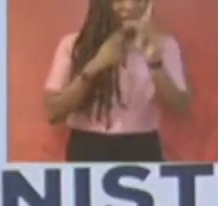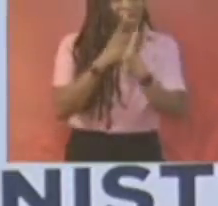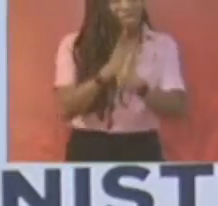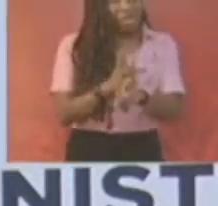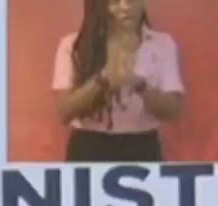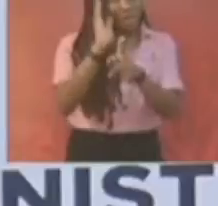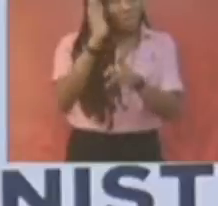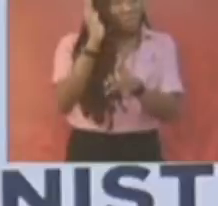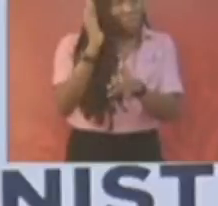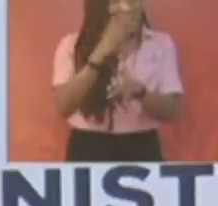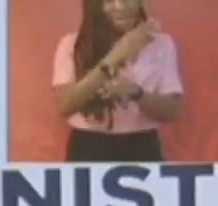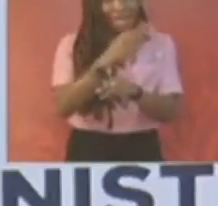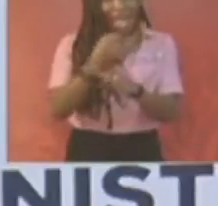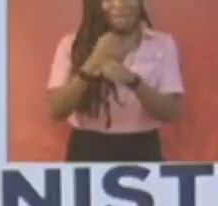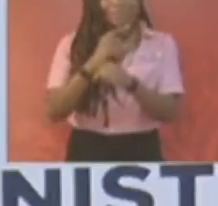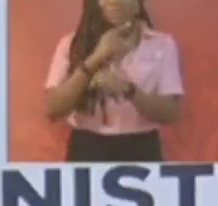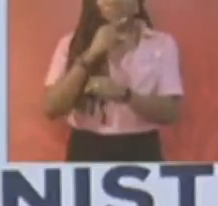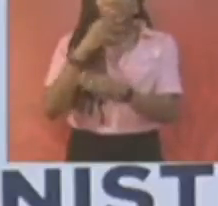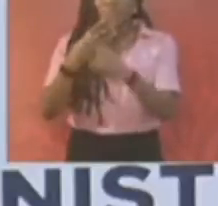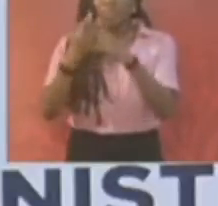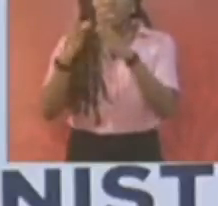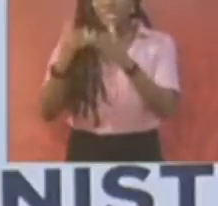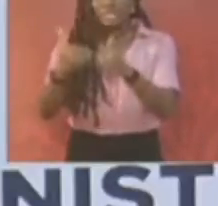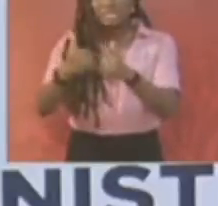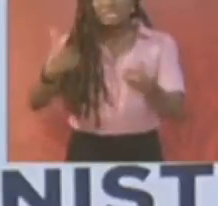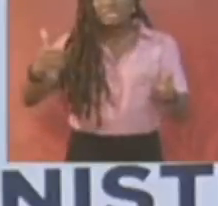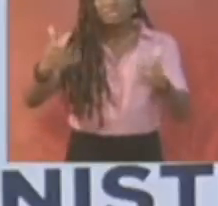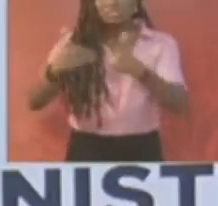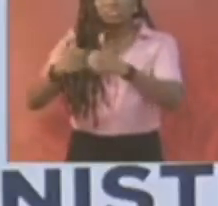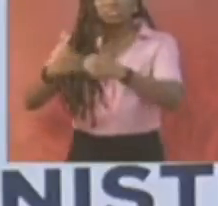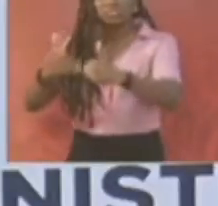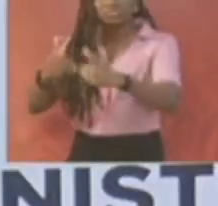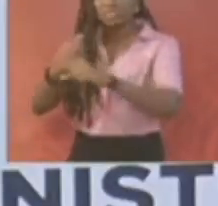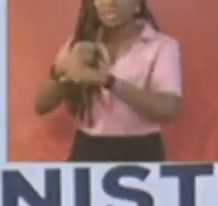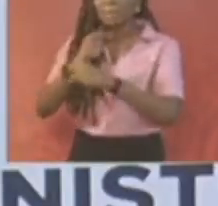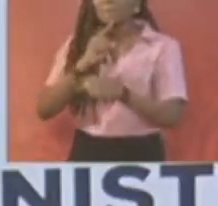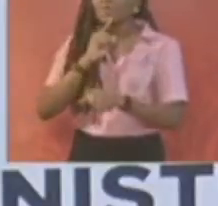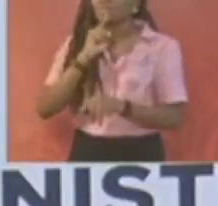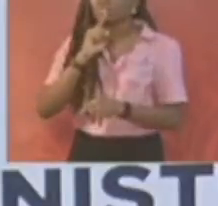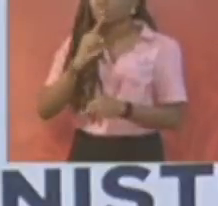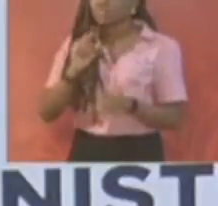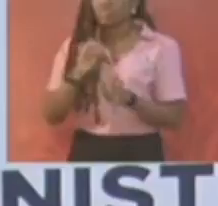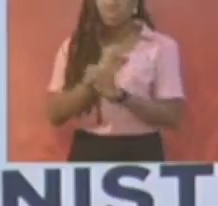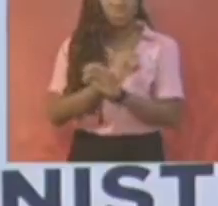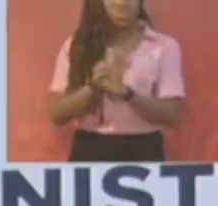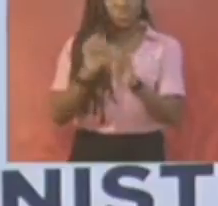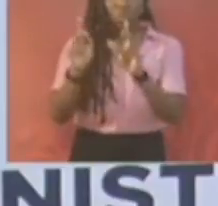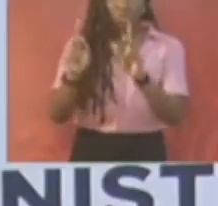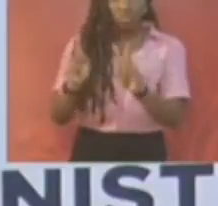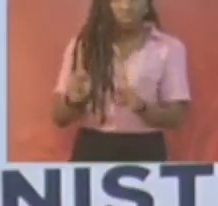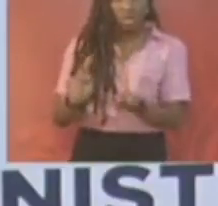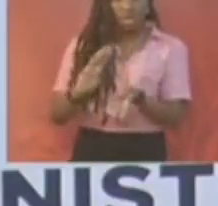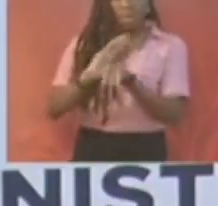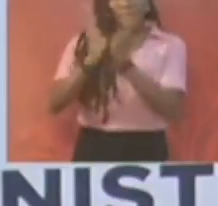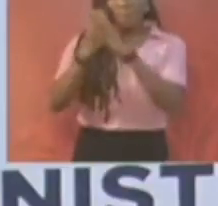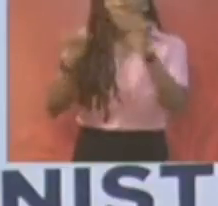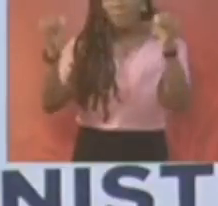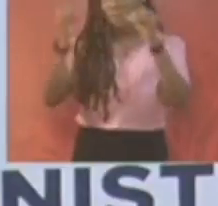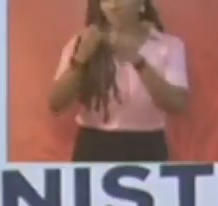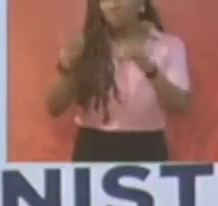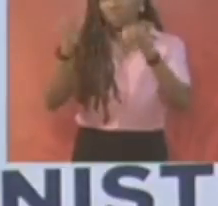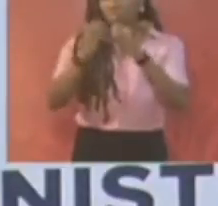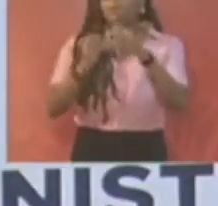the prison on an ongoing basis to verify that no one is developing suspicious symptoms. So all of those